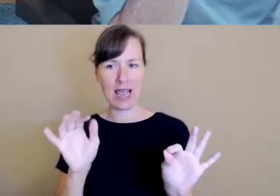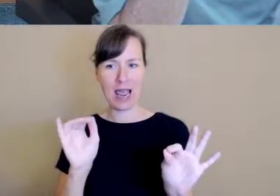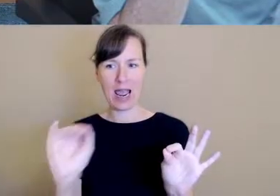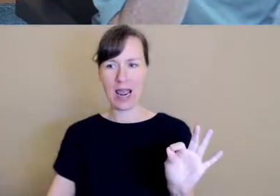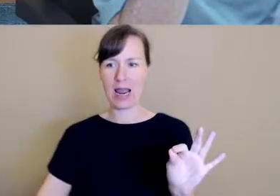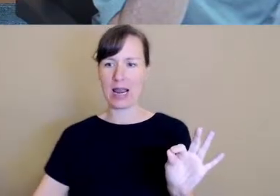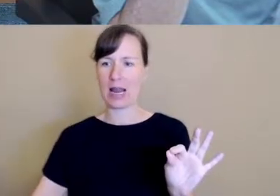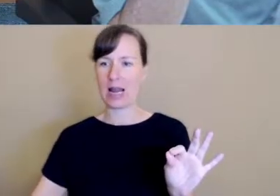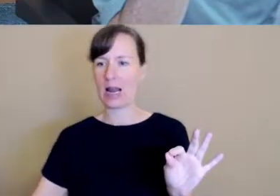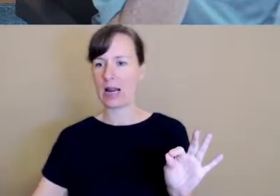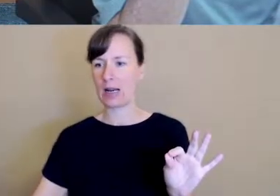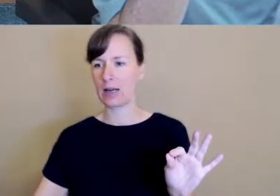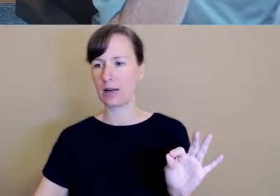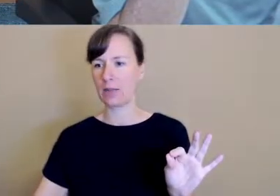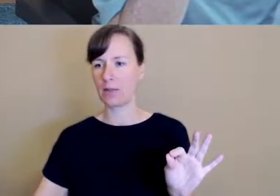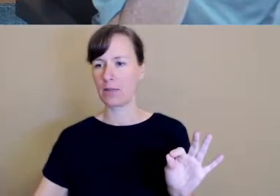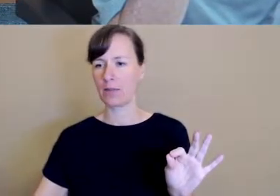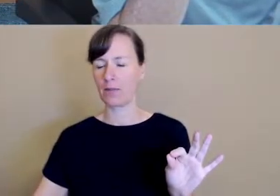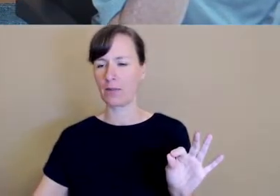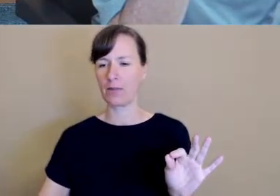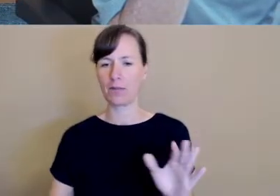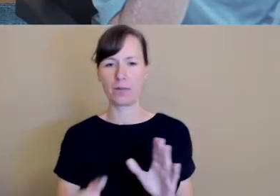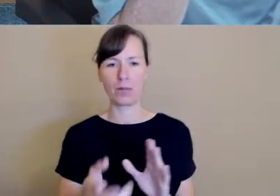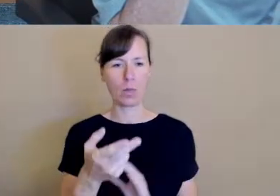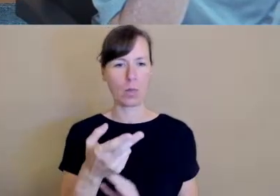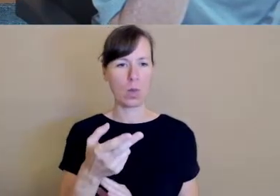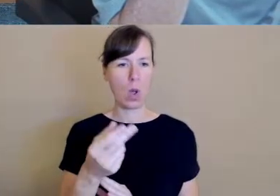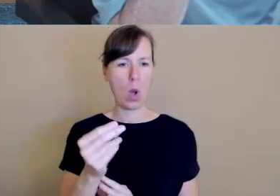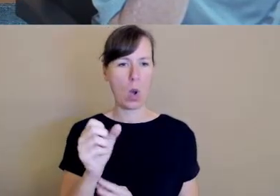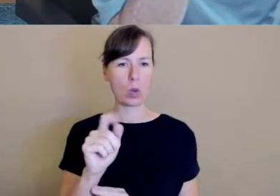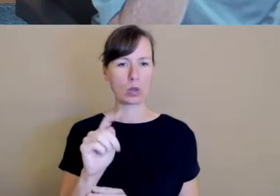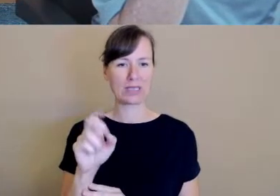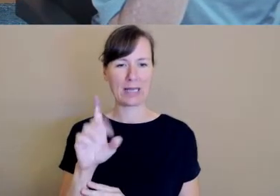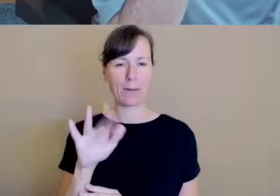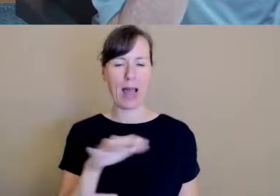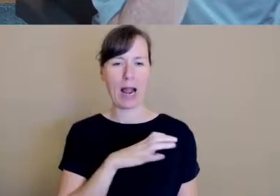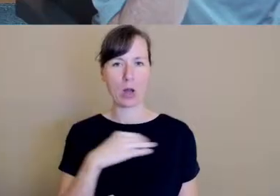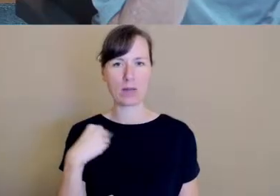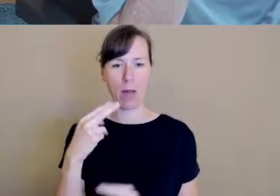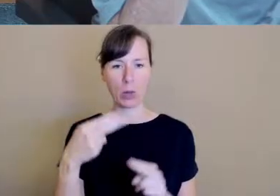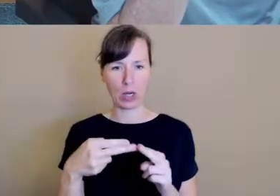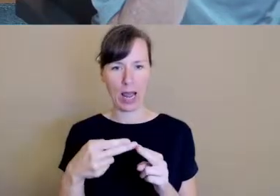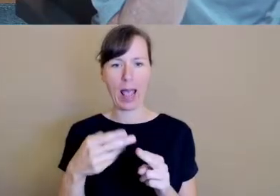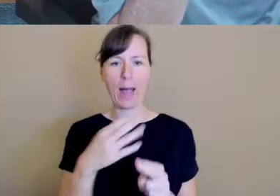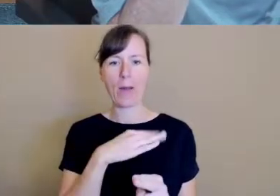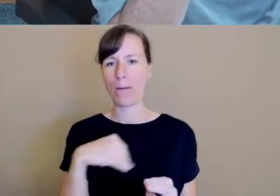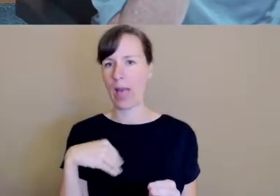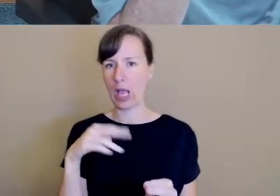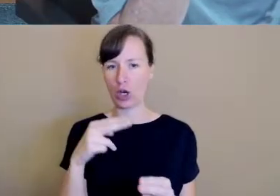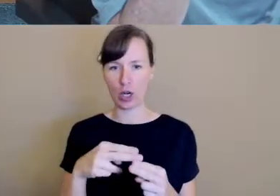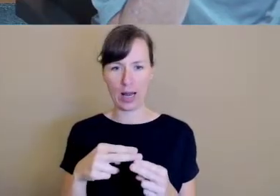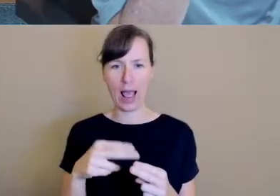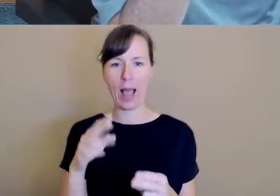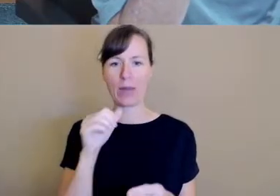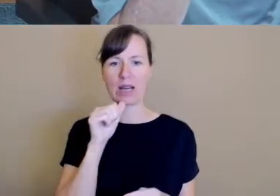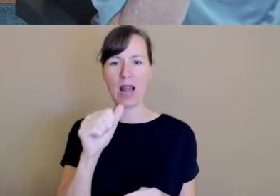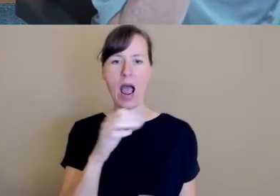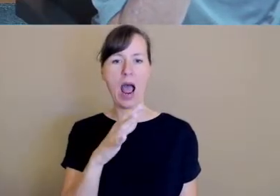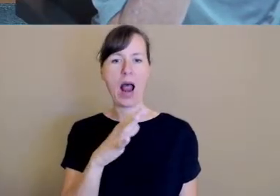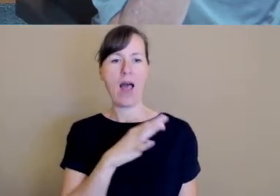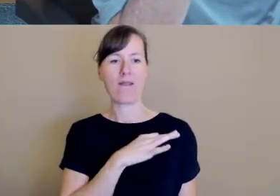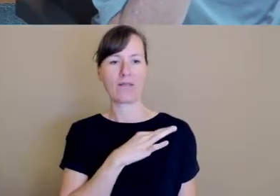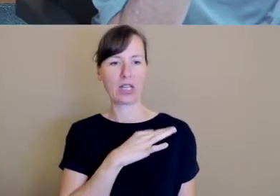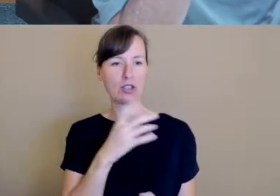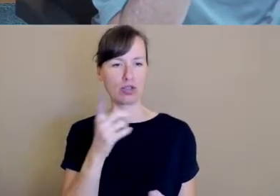name or mayor name and not an official, well, I understand why that's gone. Official town logos may not be used, campaign logo,